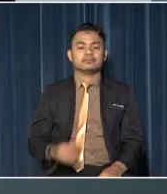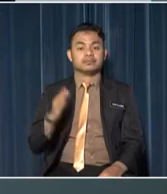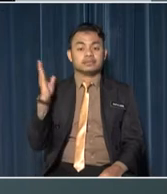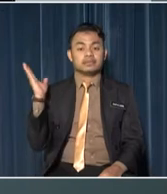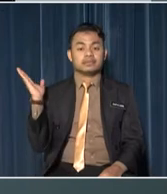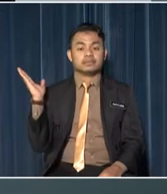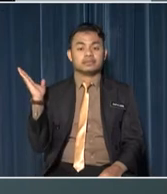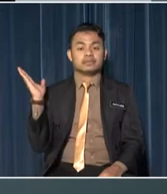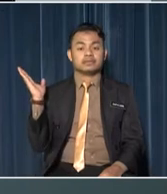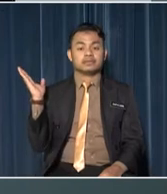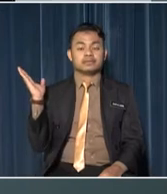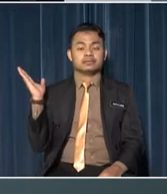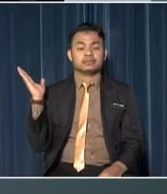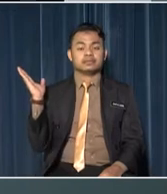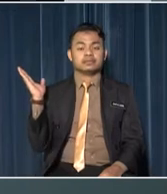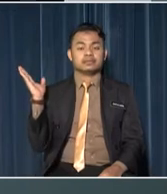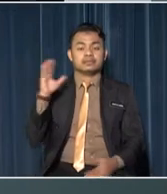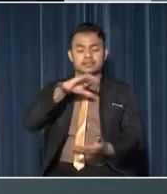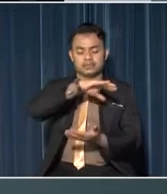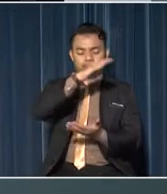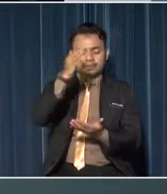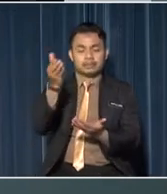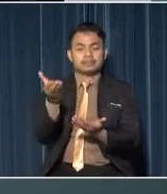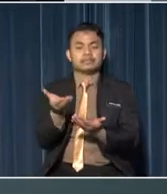This is a sphere.